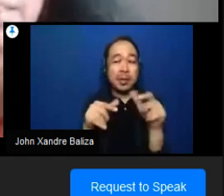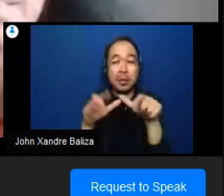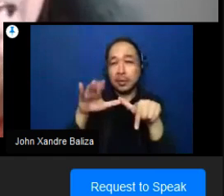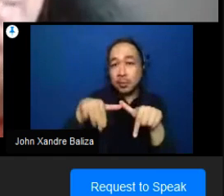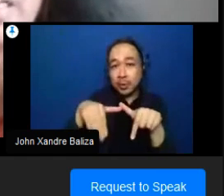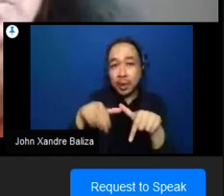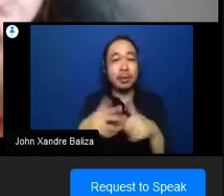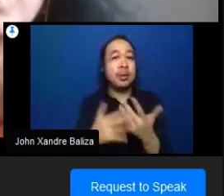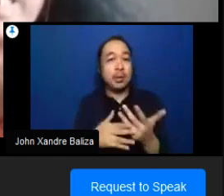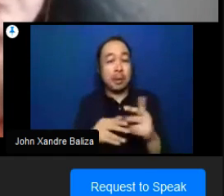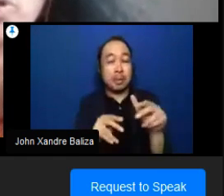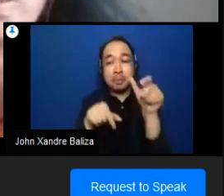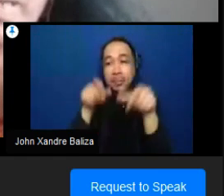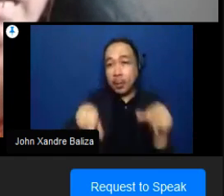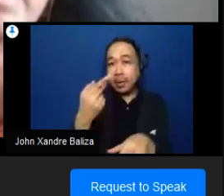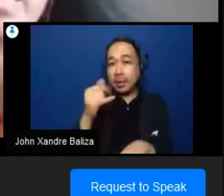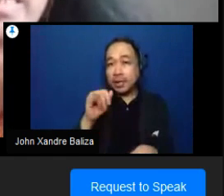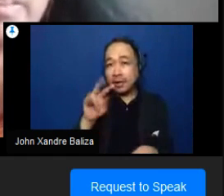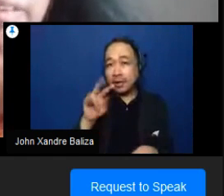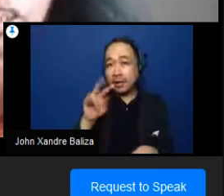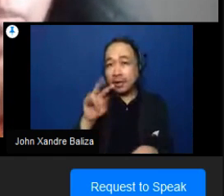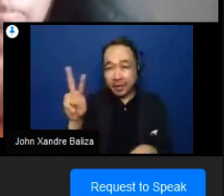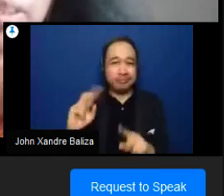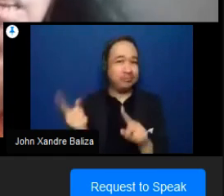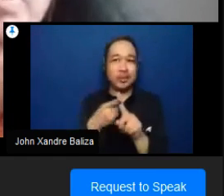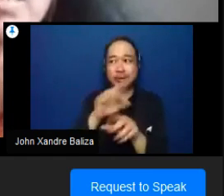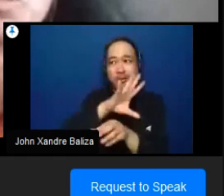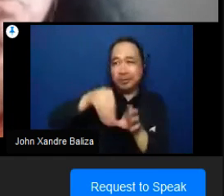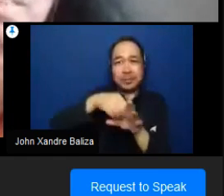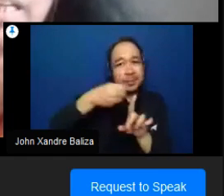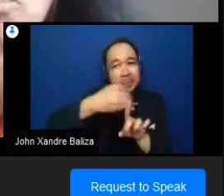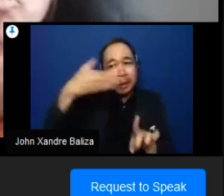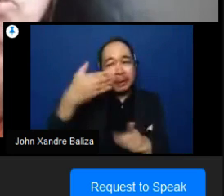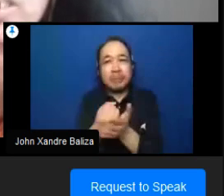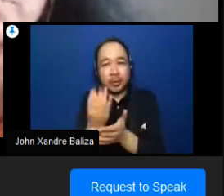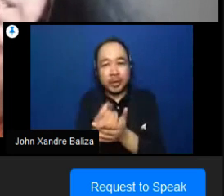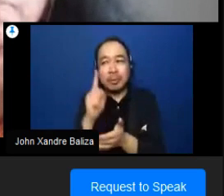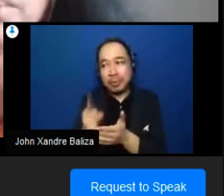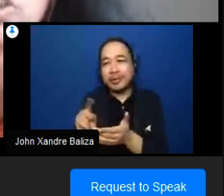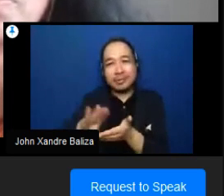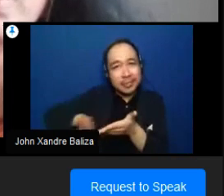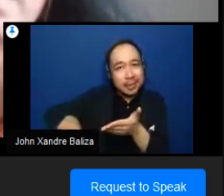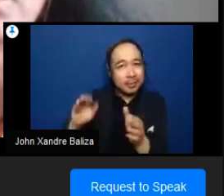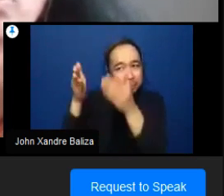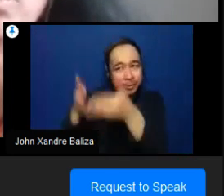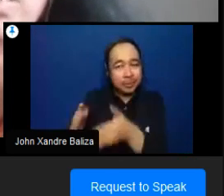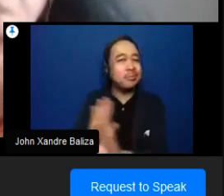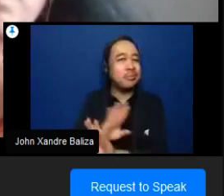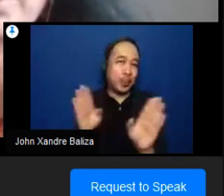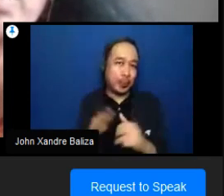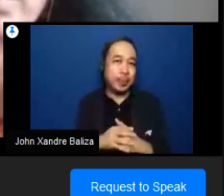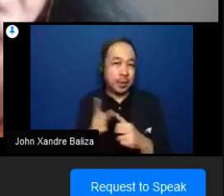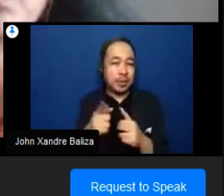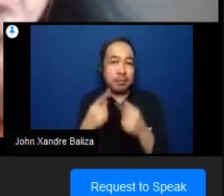HIV, among others, as relevant to leave no one behind in the region. We urge member states to forge effective partnerships with CSOs